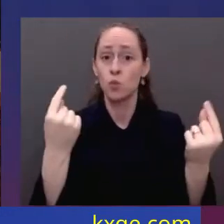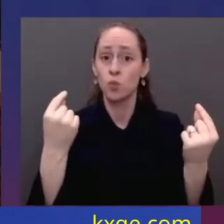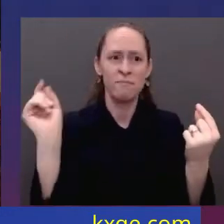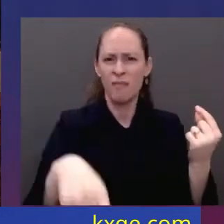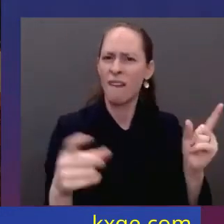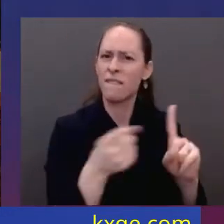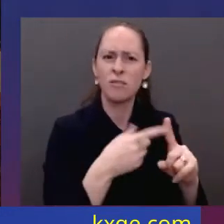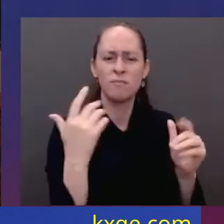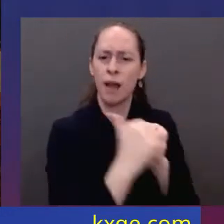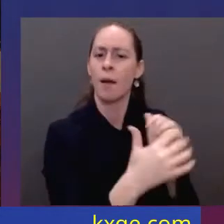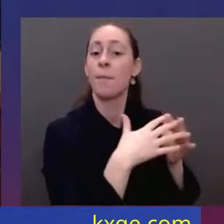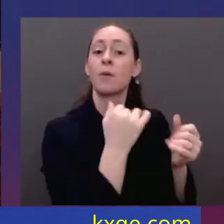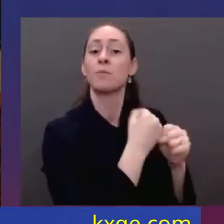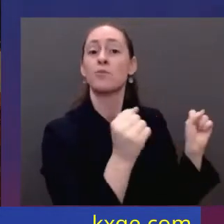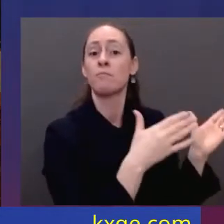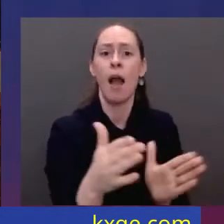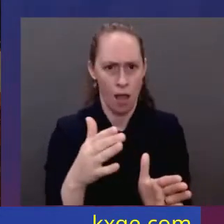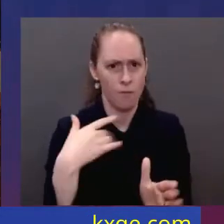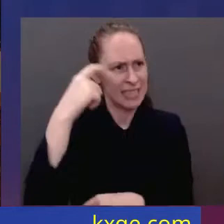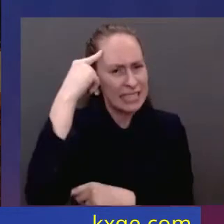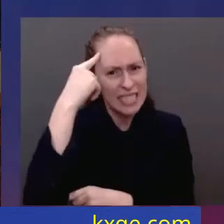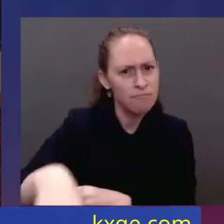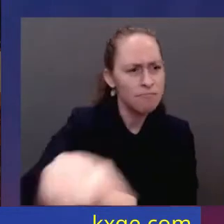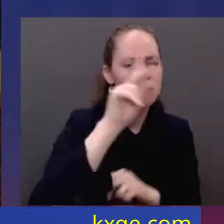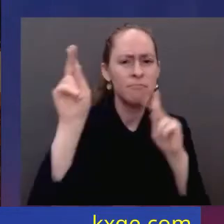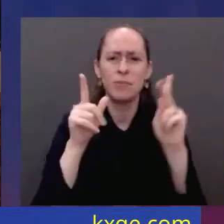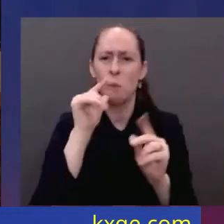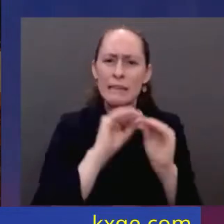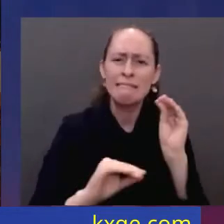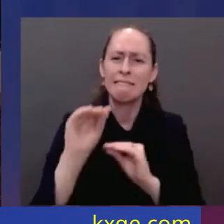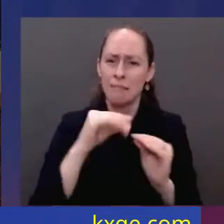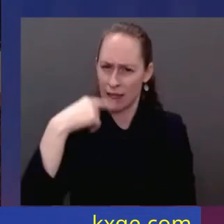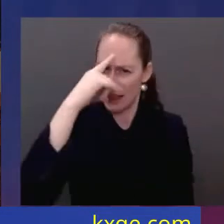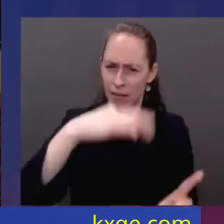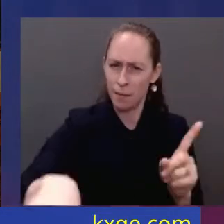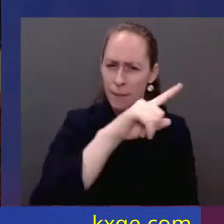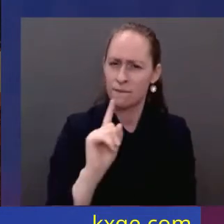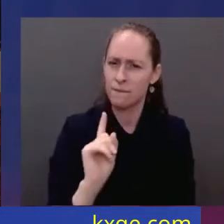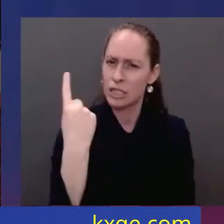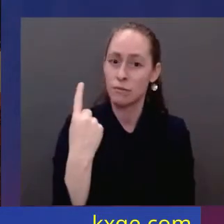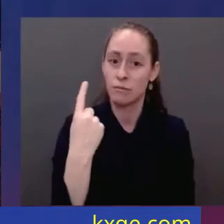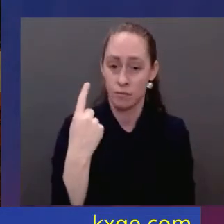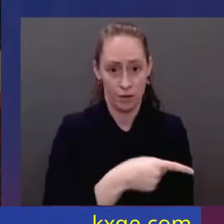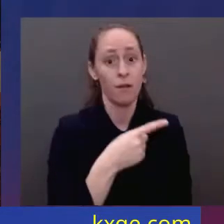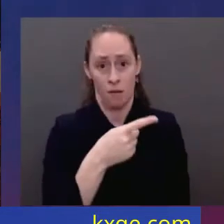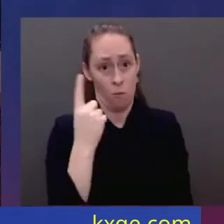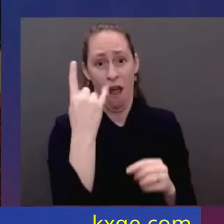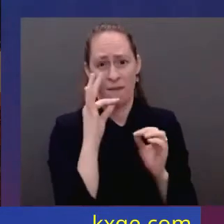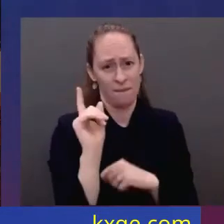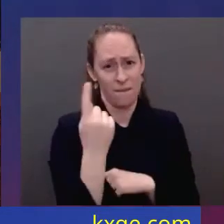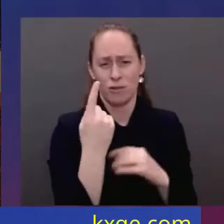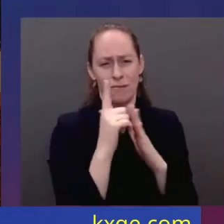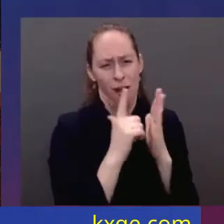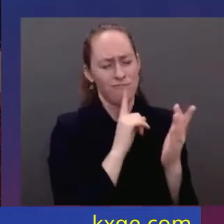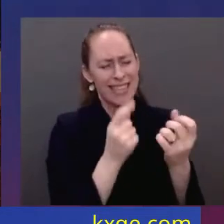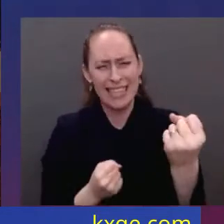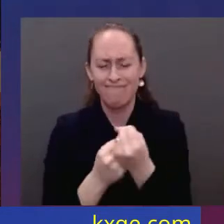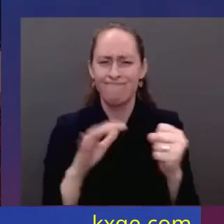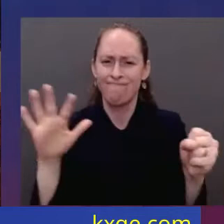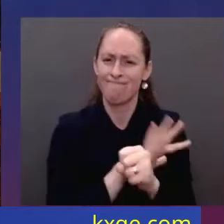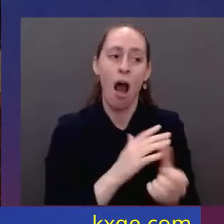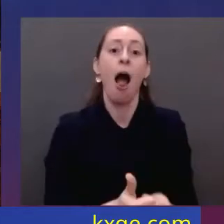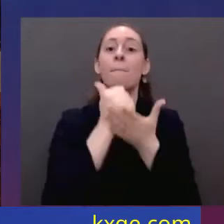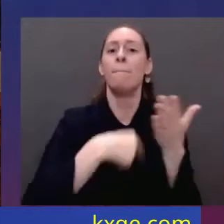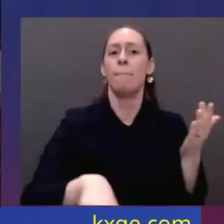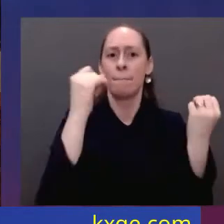we needed to act, and we did. A few pieces of legislation have done more at a critical moment in our history to lift us out of a crisis. It fueled our efforts to vaccinate the nation and combat COVID